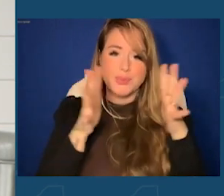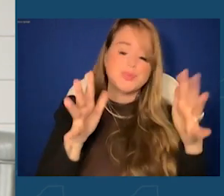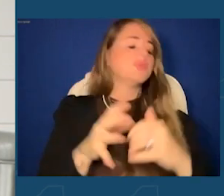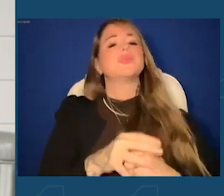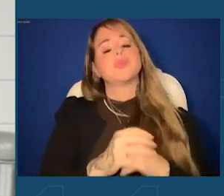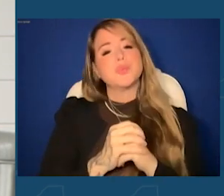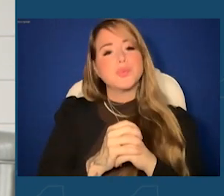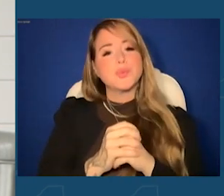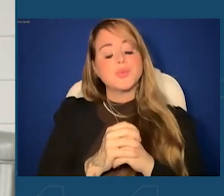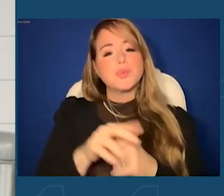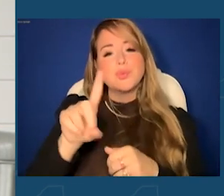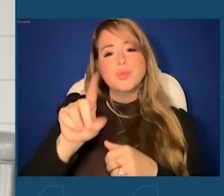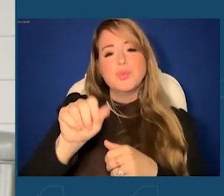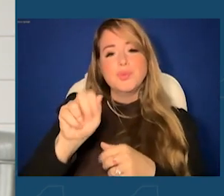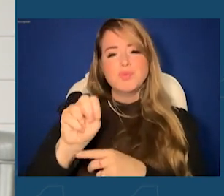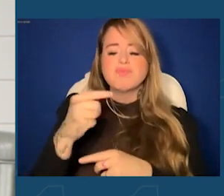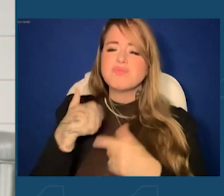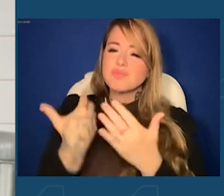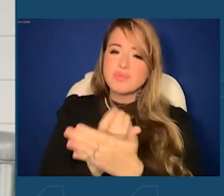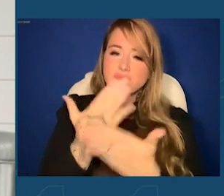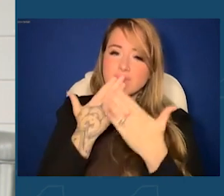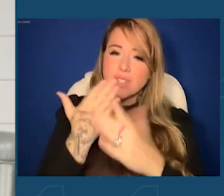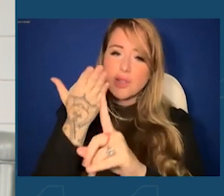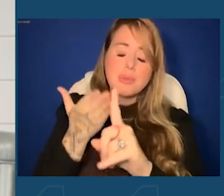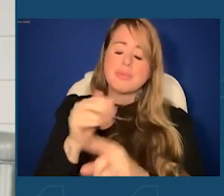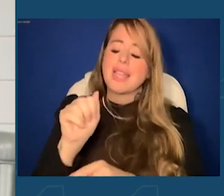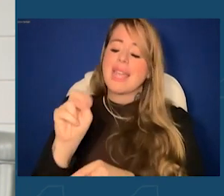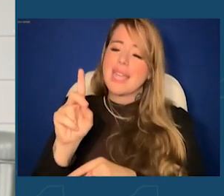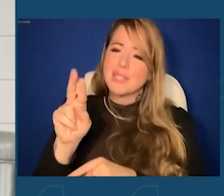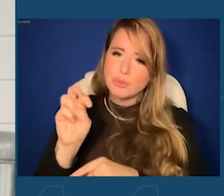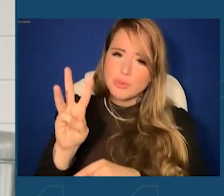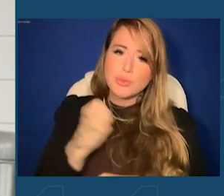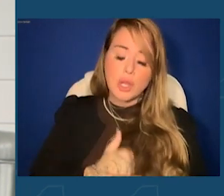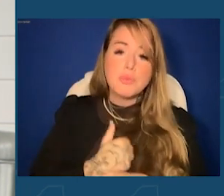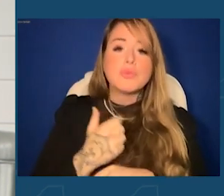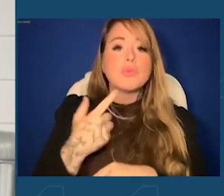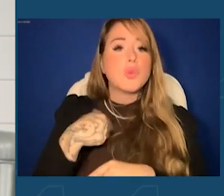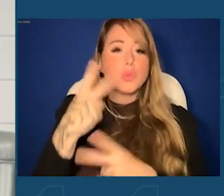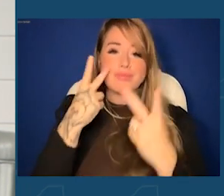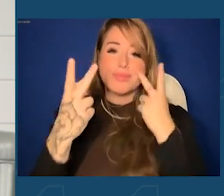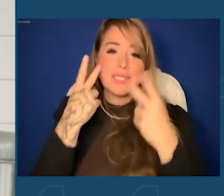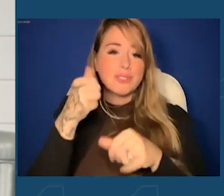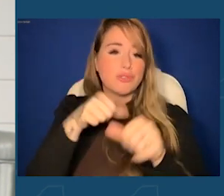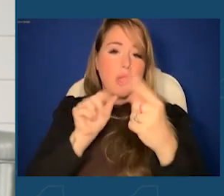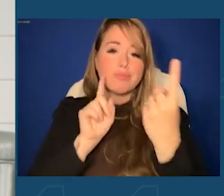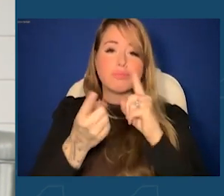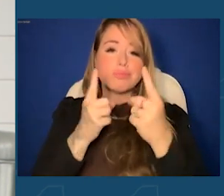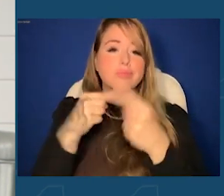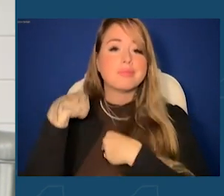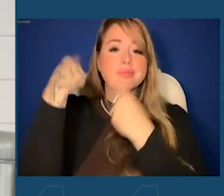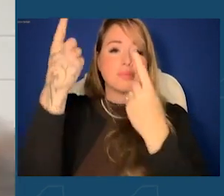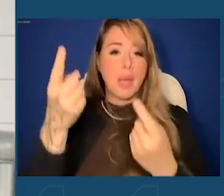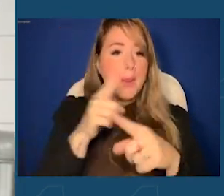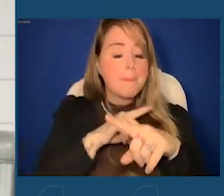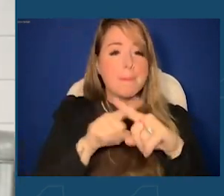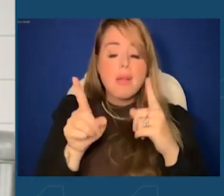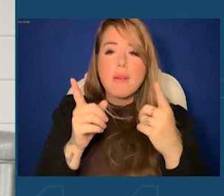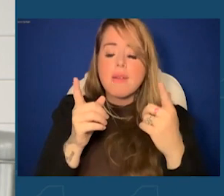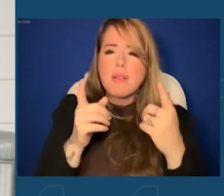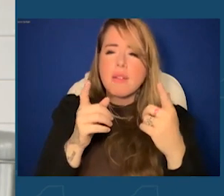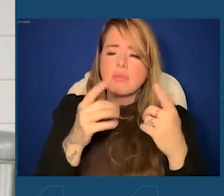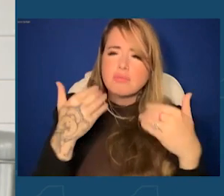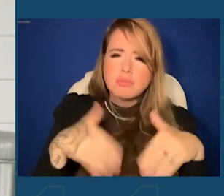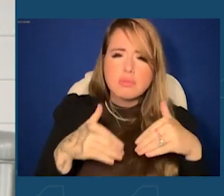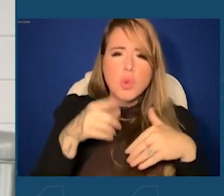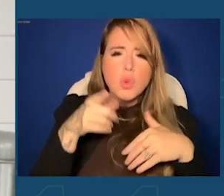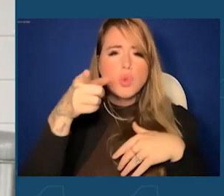Dan Ridgey, I want to thank you. Andrew. We've seen each other at many, many events, but when you harness the power of the